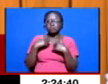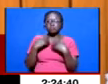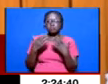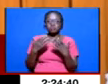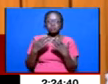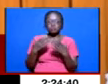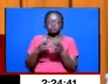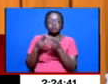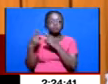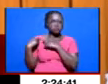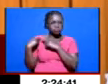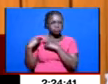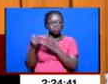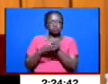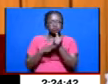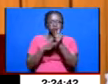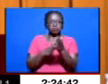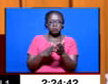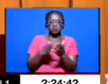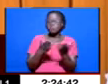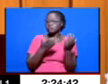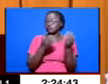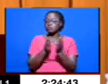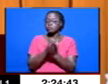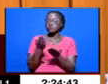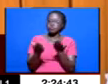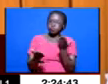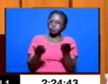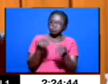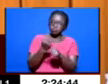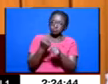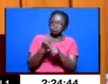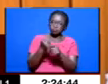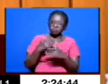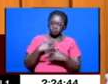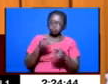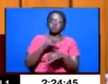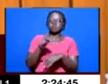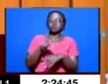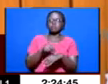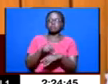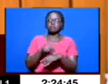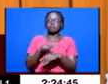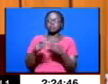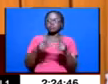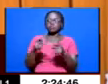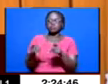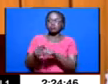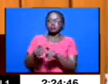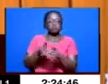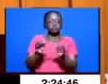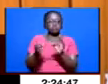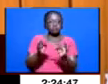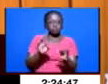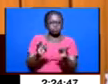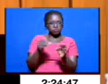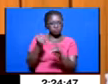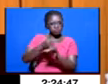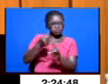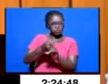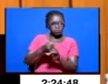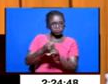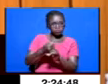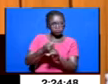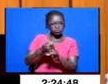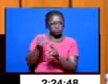is expected to be neutral and act in the interest of the nation, in a process where he is also a player advocating for his own